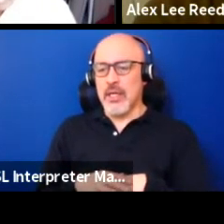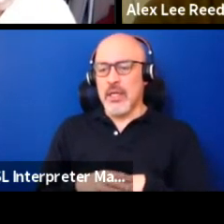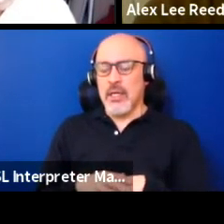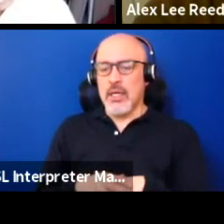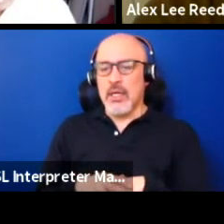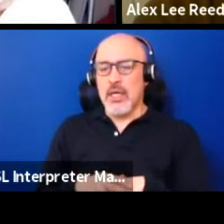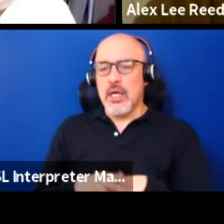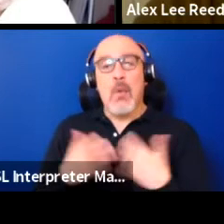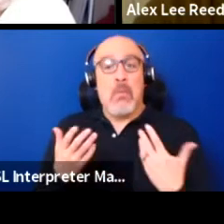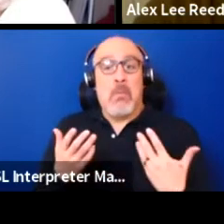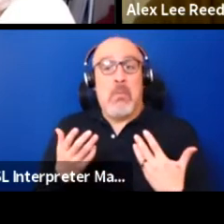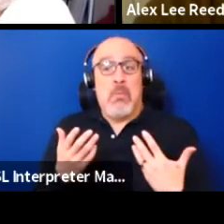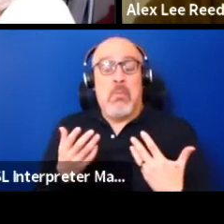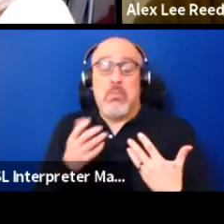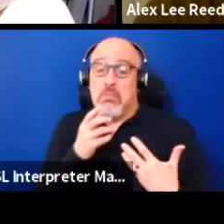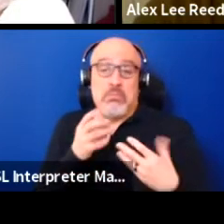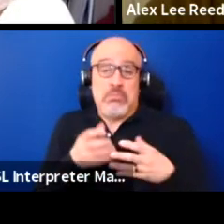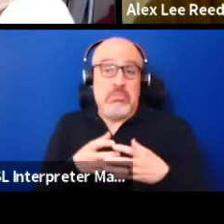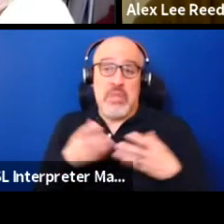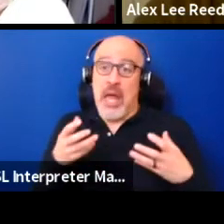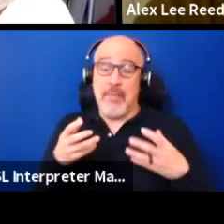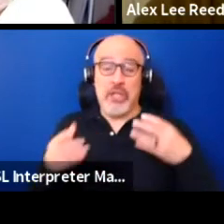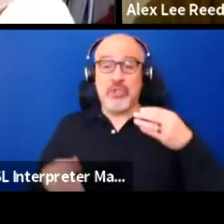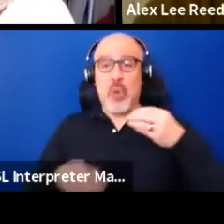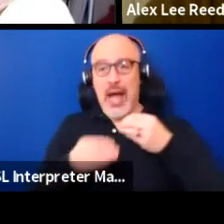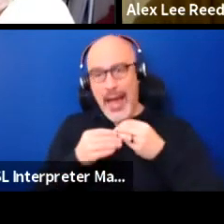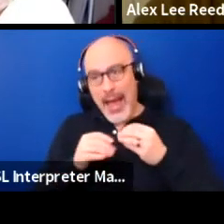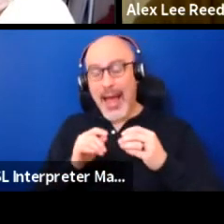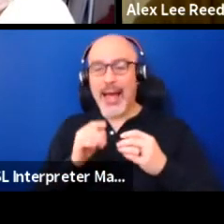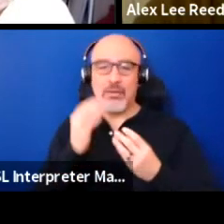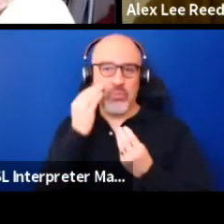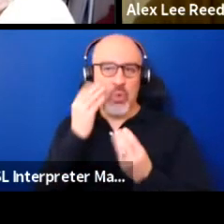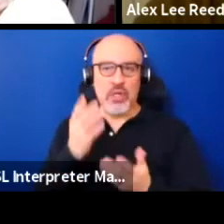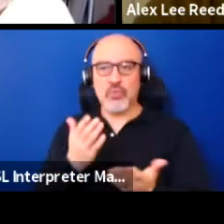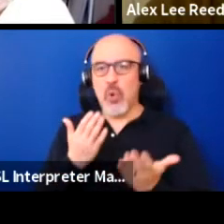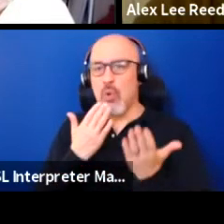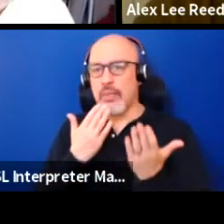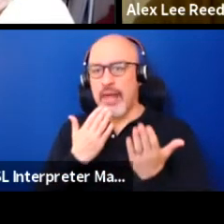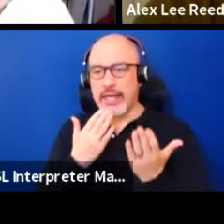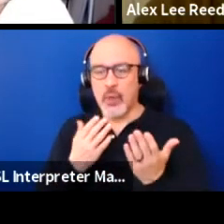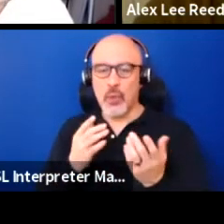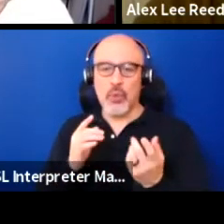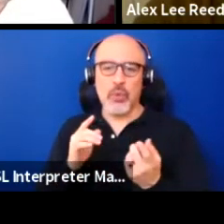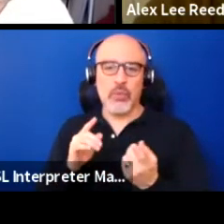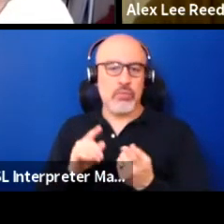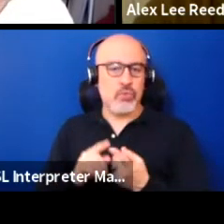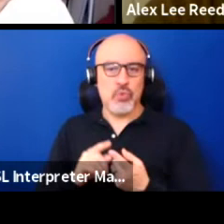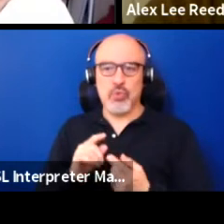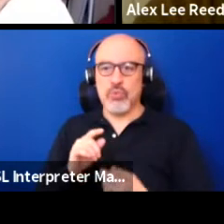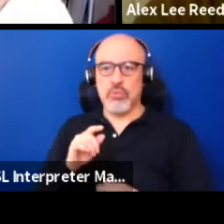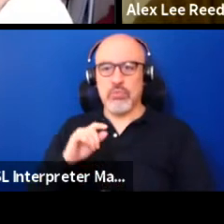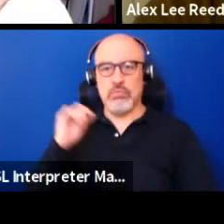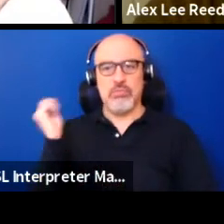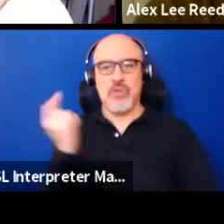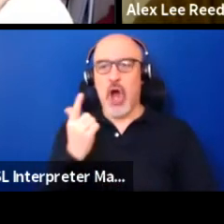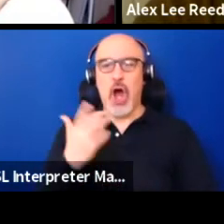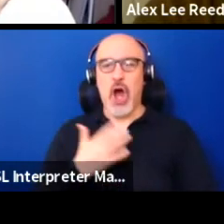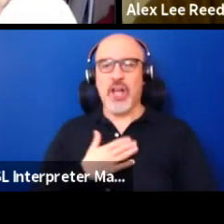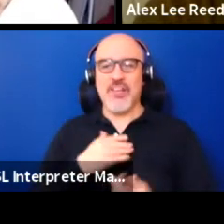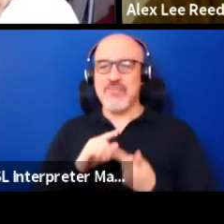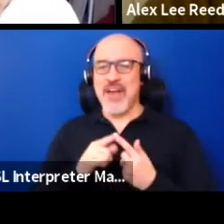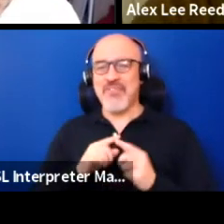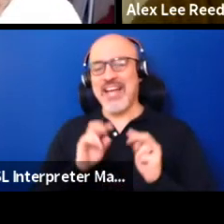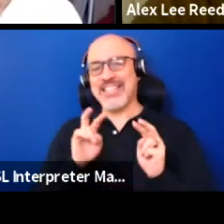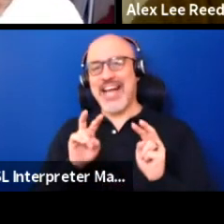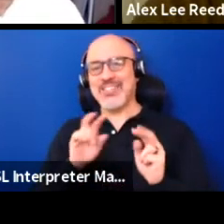I don't have a whole lot to add. I want to say thank you to all of my friends. I looked up and all of my friends are on